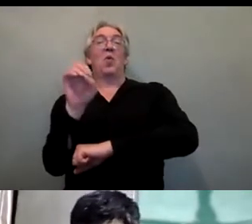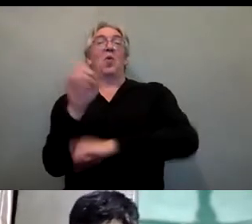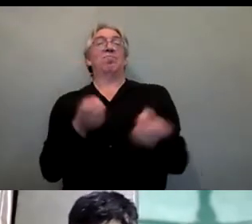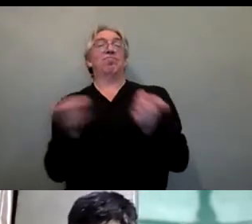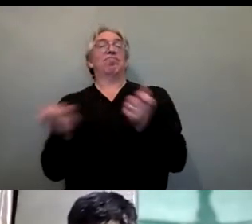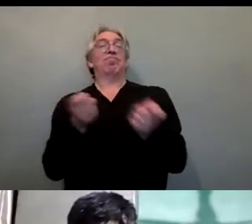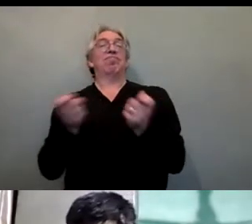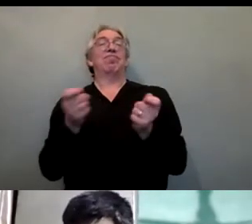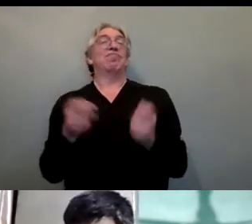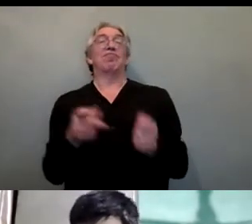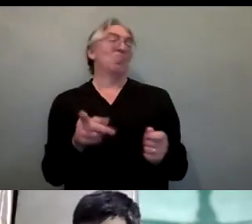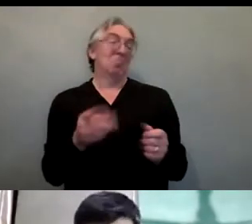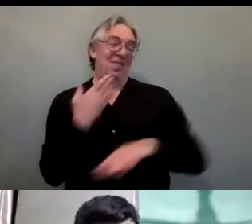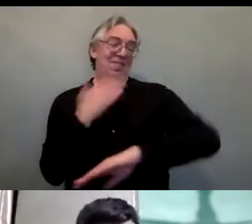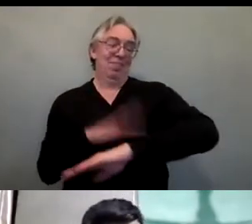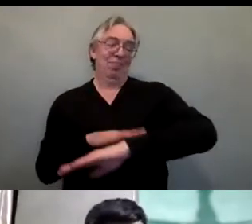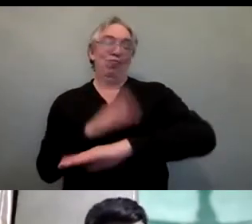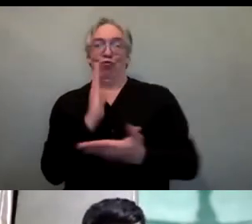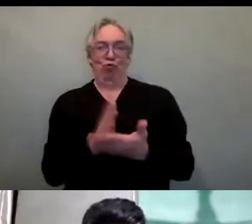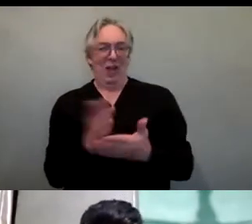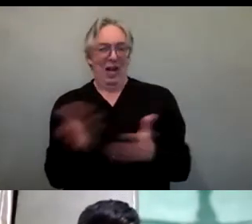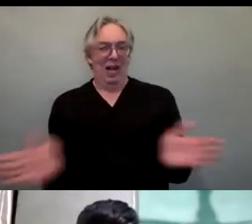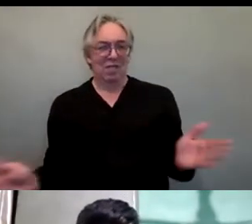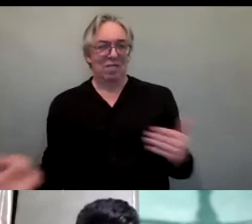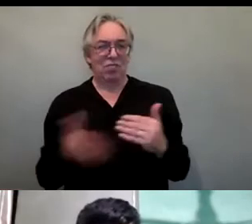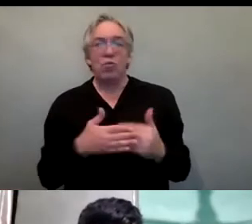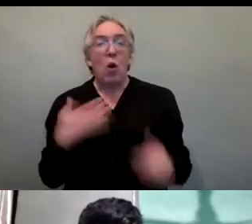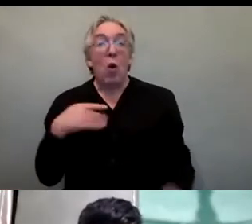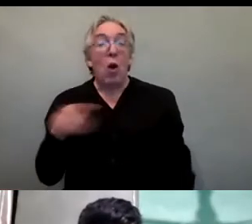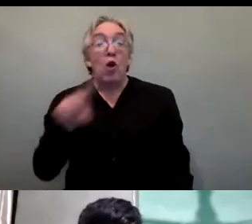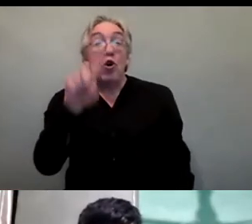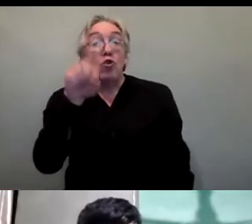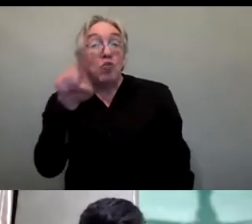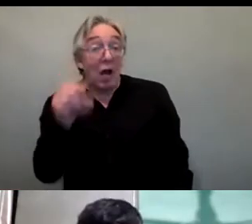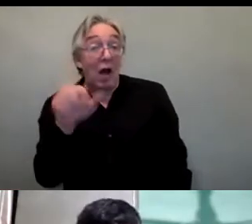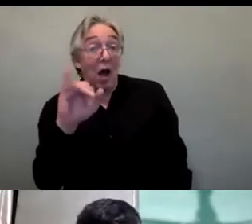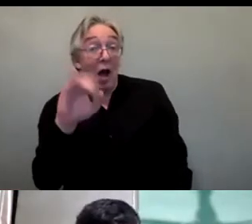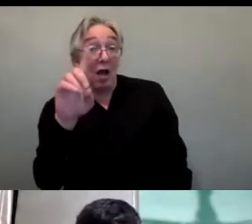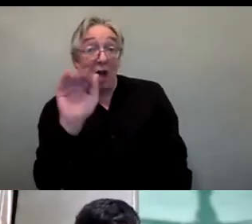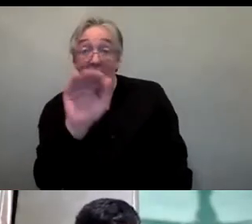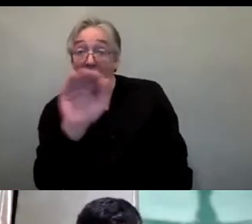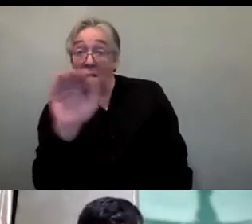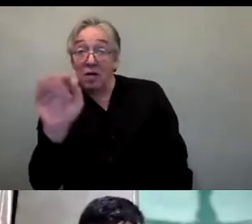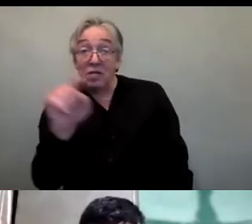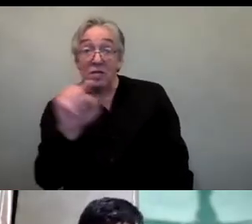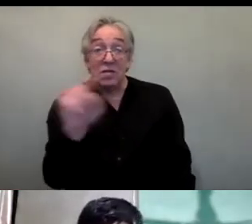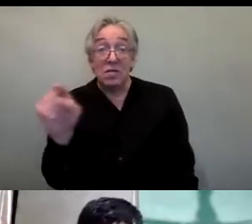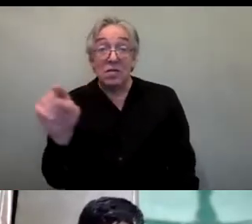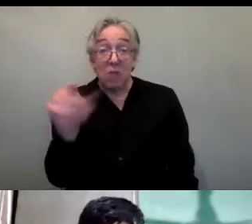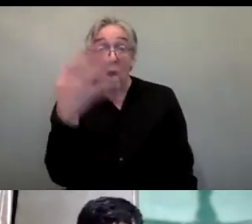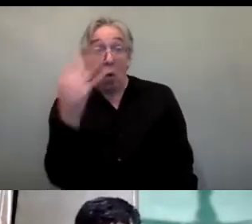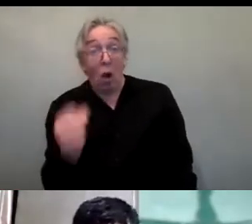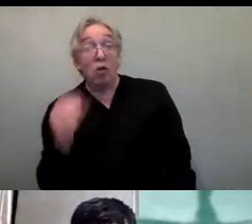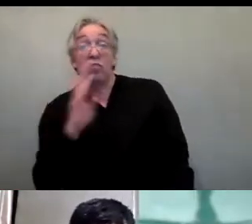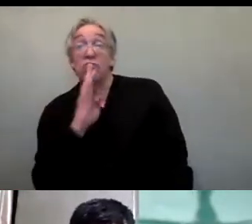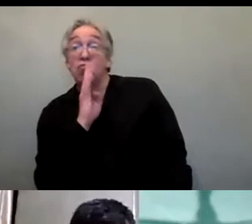session. I want to check with you, colleagues in IDA, if you want to take the floor